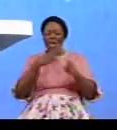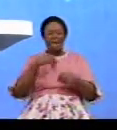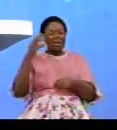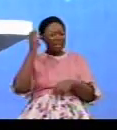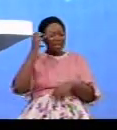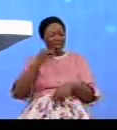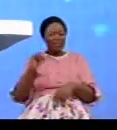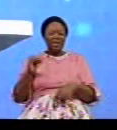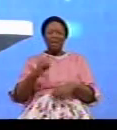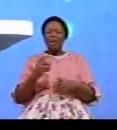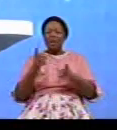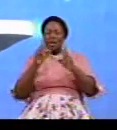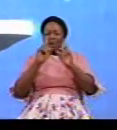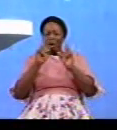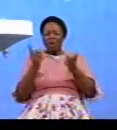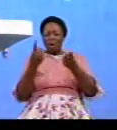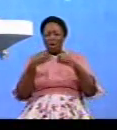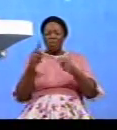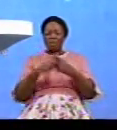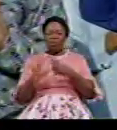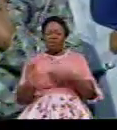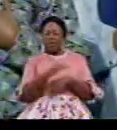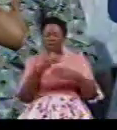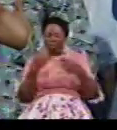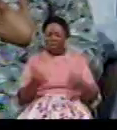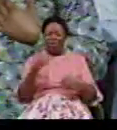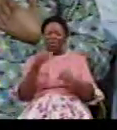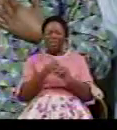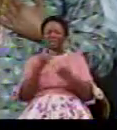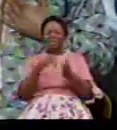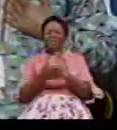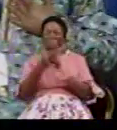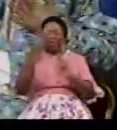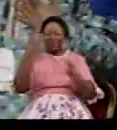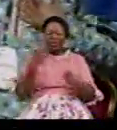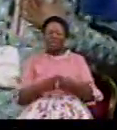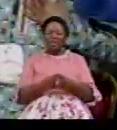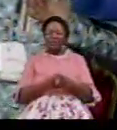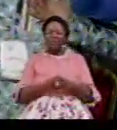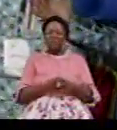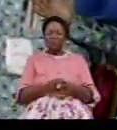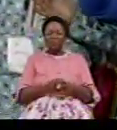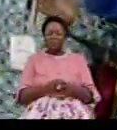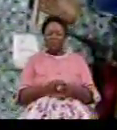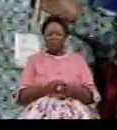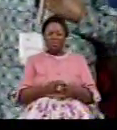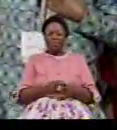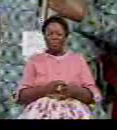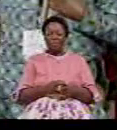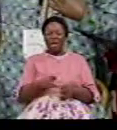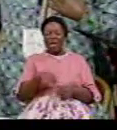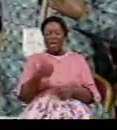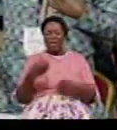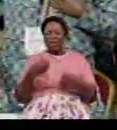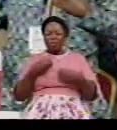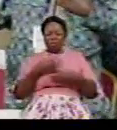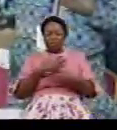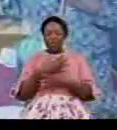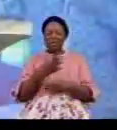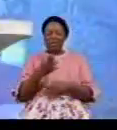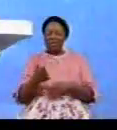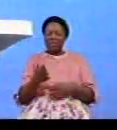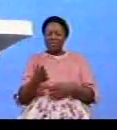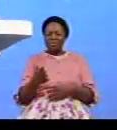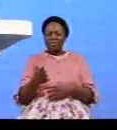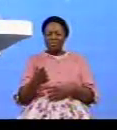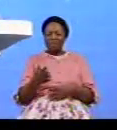elephantiasis, come to out them in Jesus', in Jesus name. Name. Any kind of swelling, any internal, there, external,